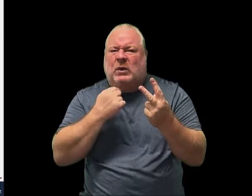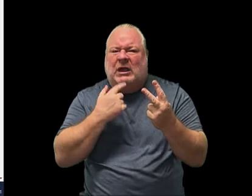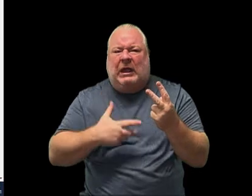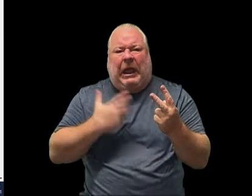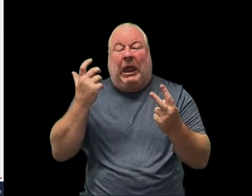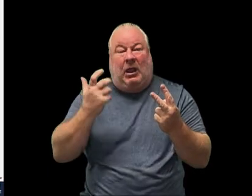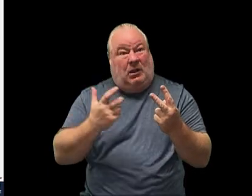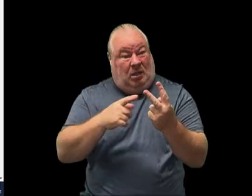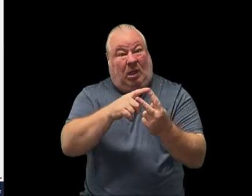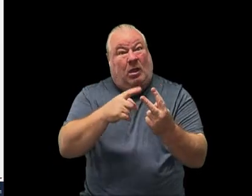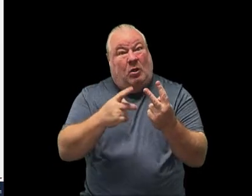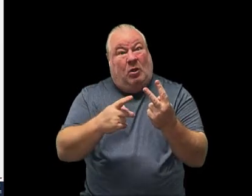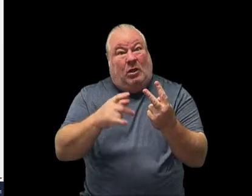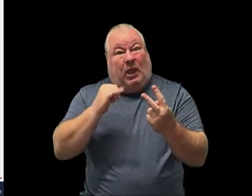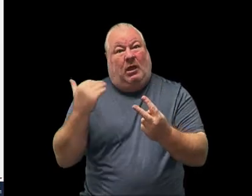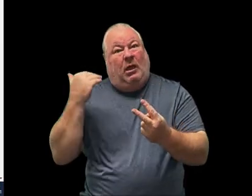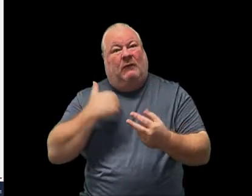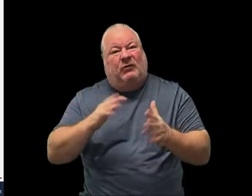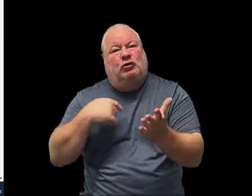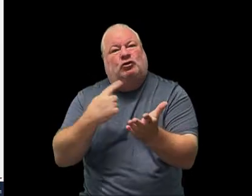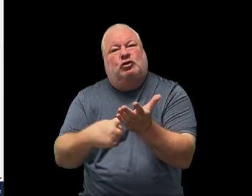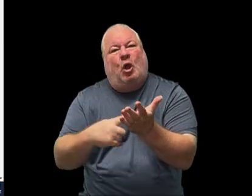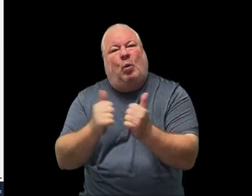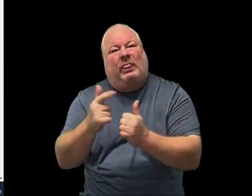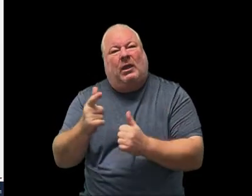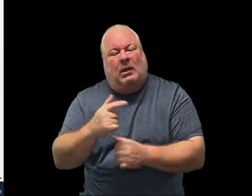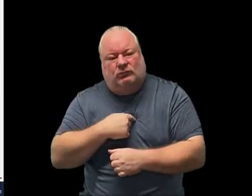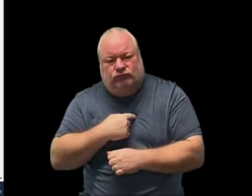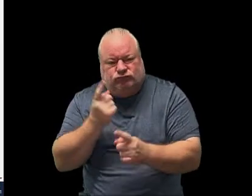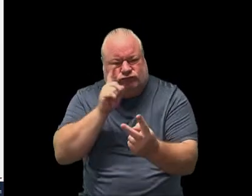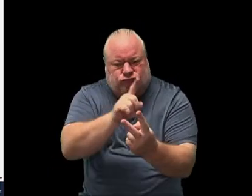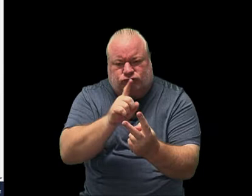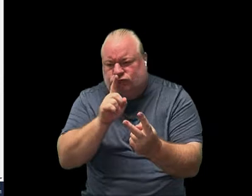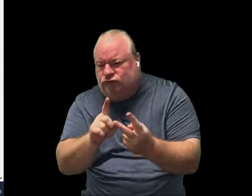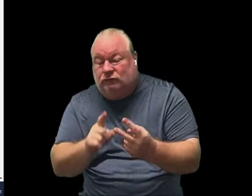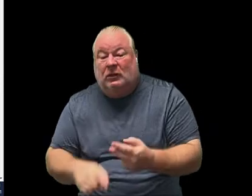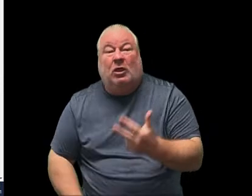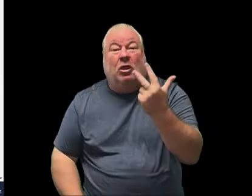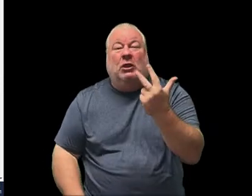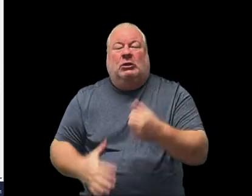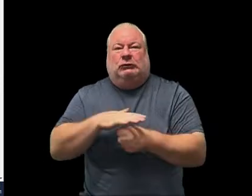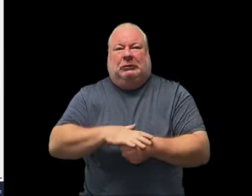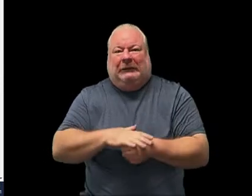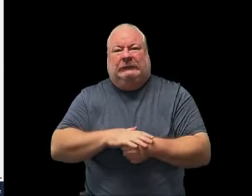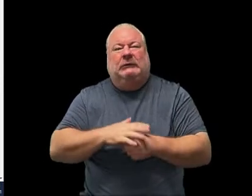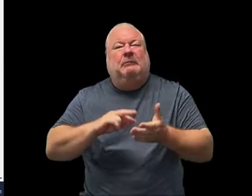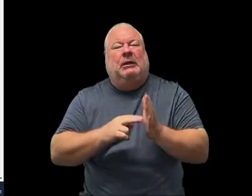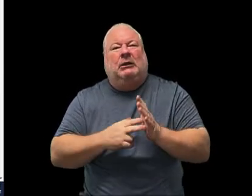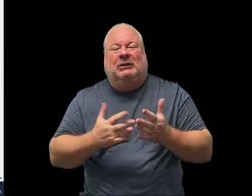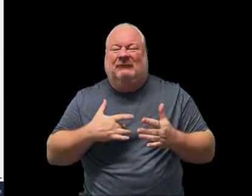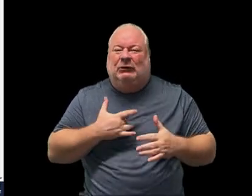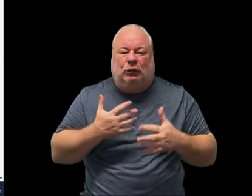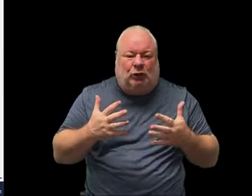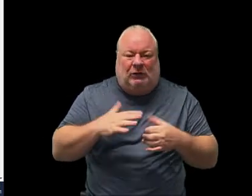actually talked to both of them yesterday. We had 3 that are stressed. And most of you were having